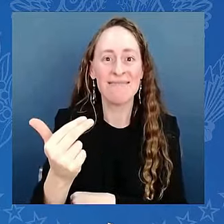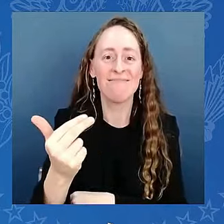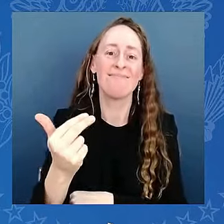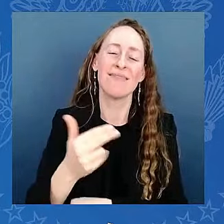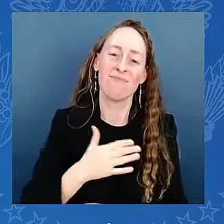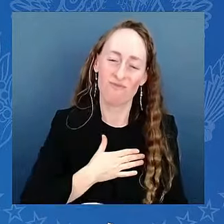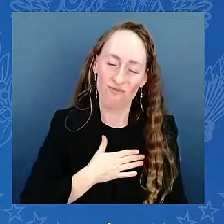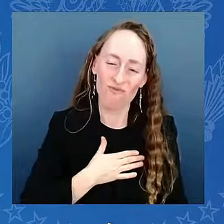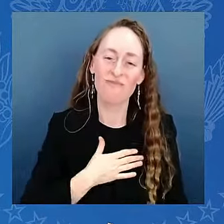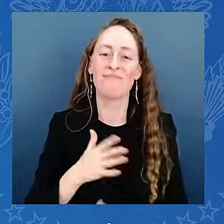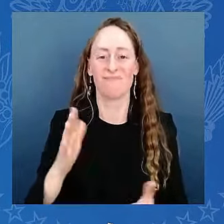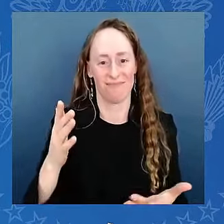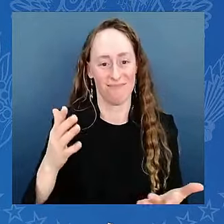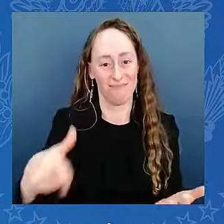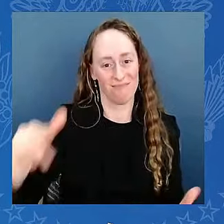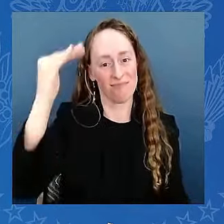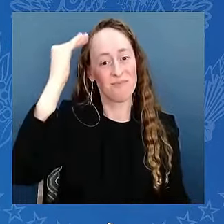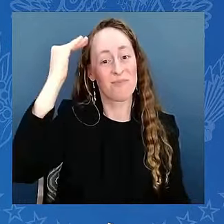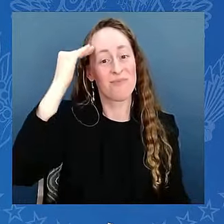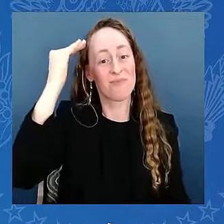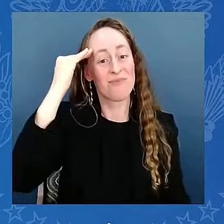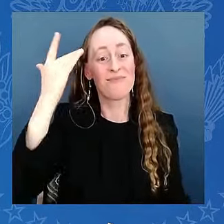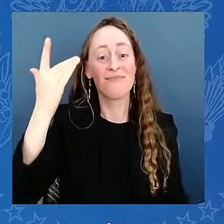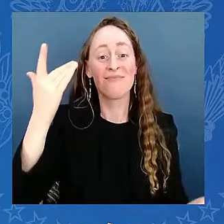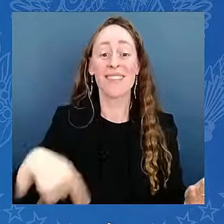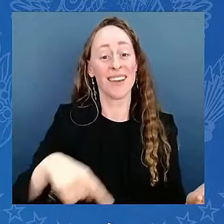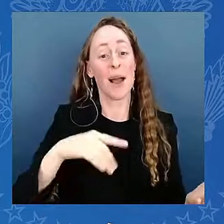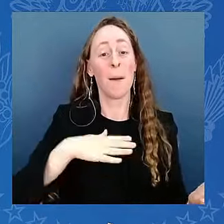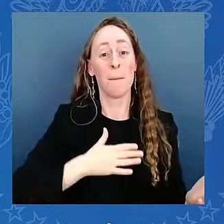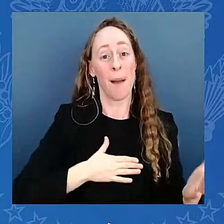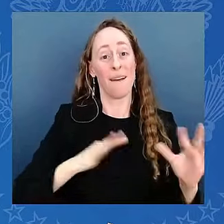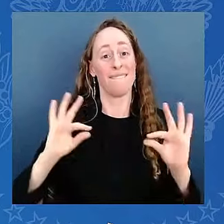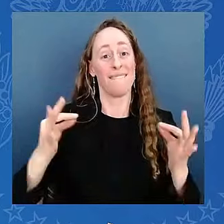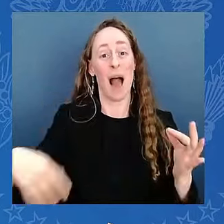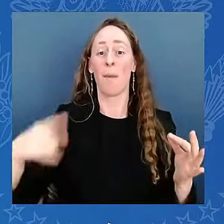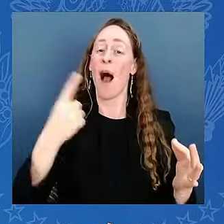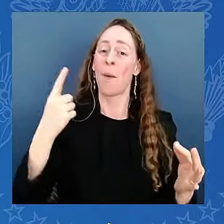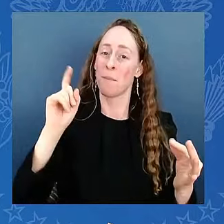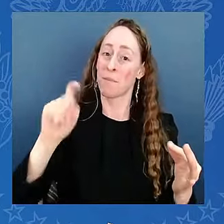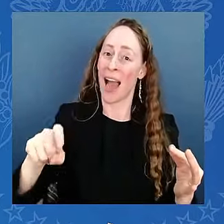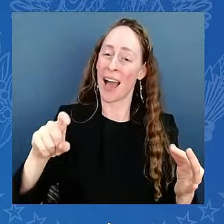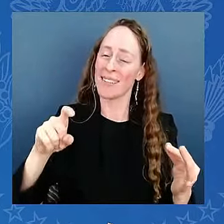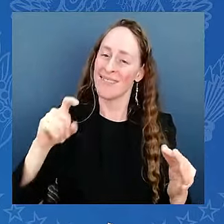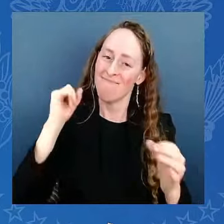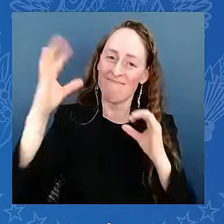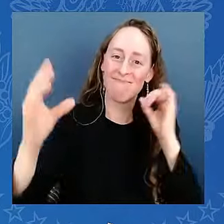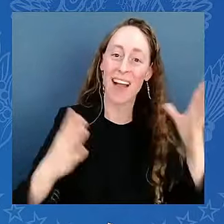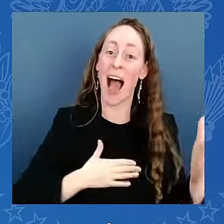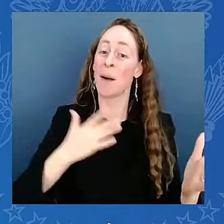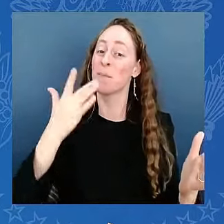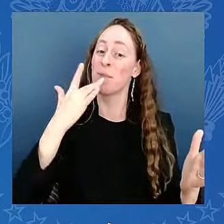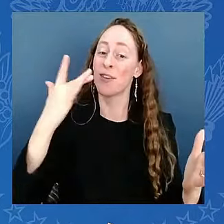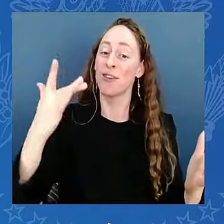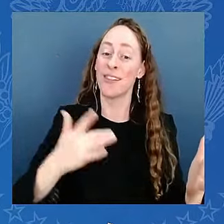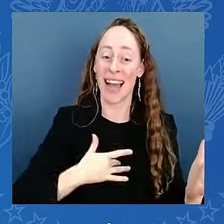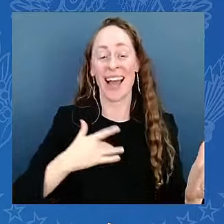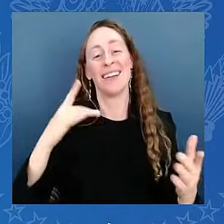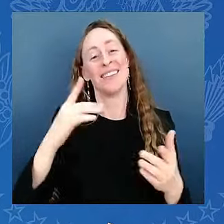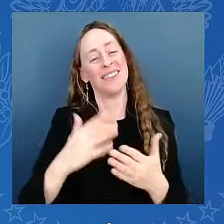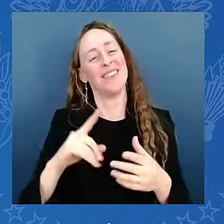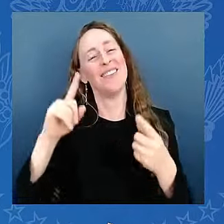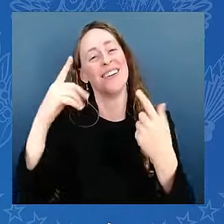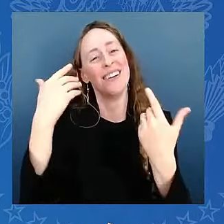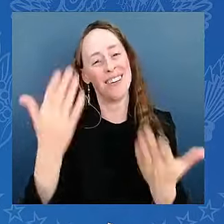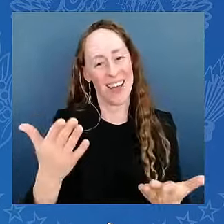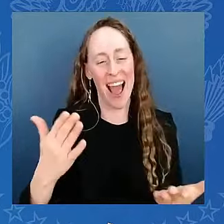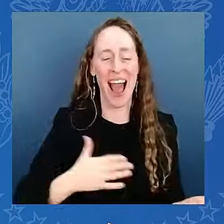birthday on any birthday. You ready? All of you. Happy birthday to you. Happy birthday